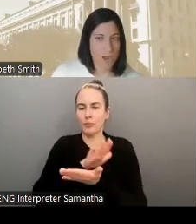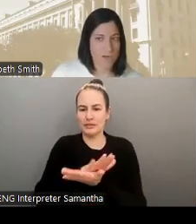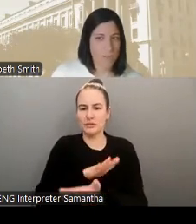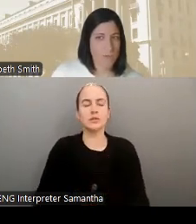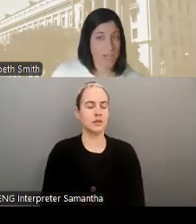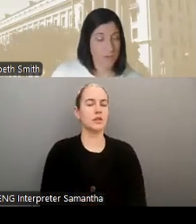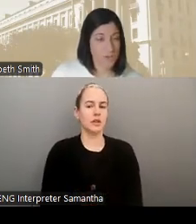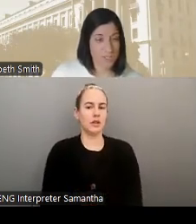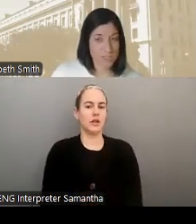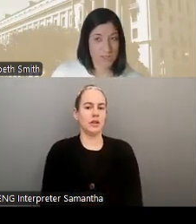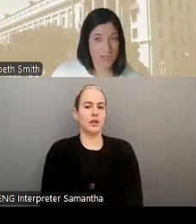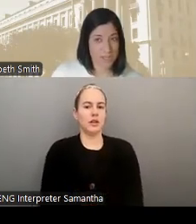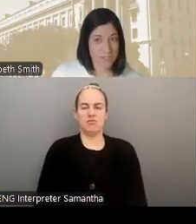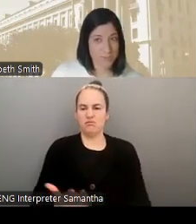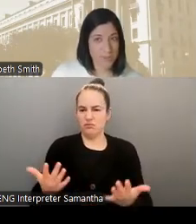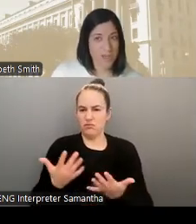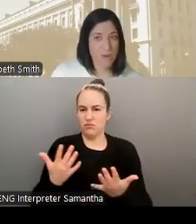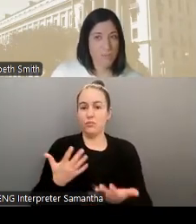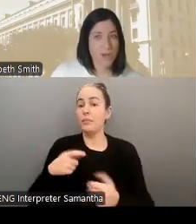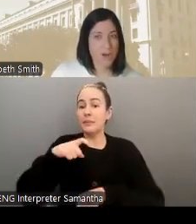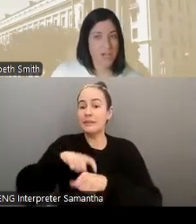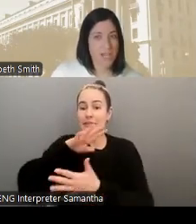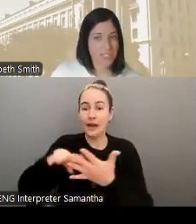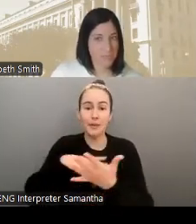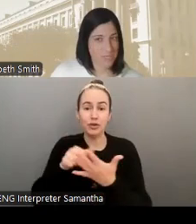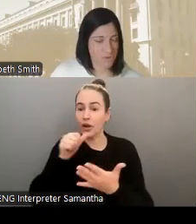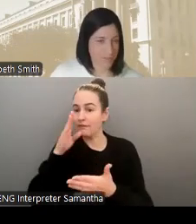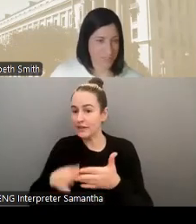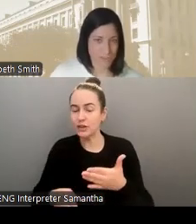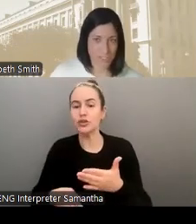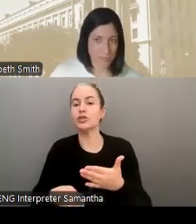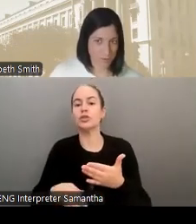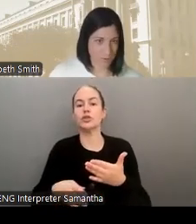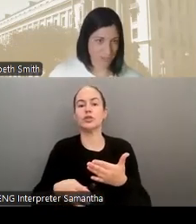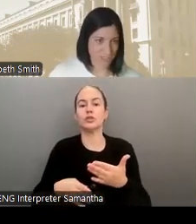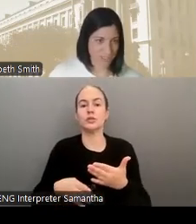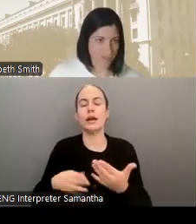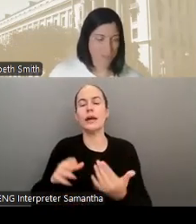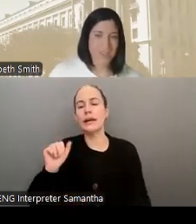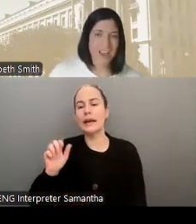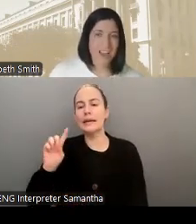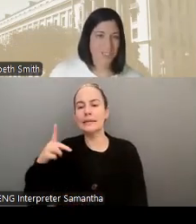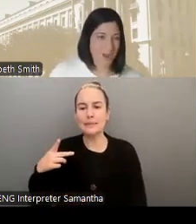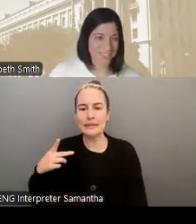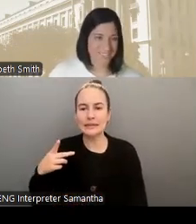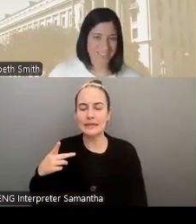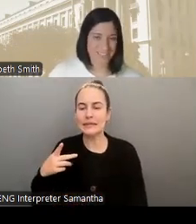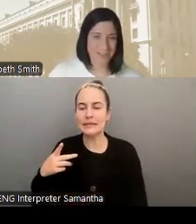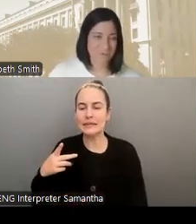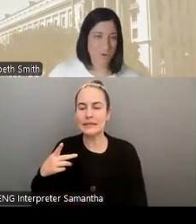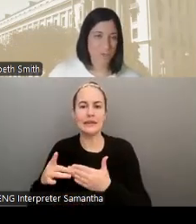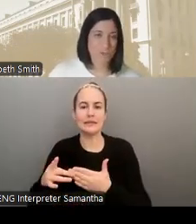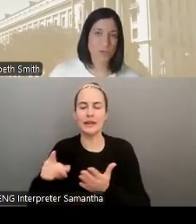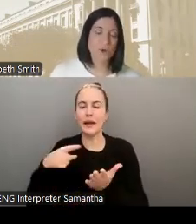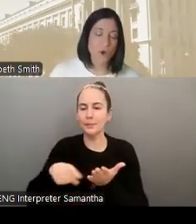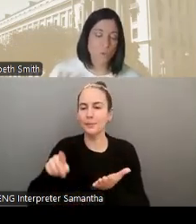is required when timesheets are not done, but are ADP driven, such as a payroll register? So I can answer